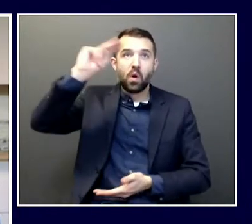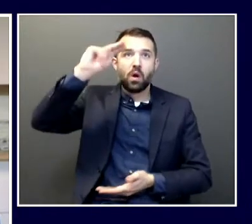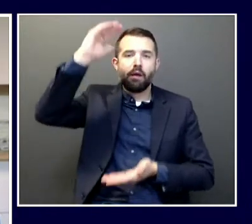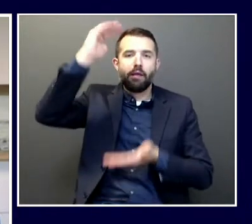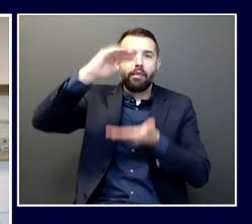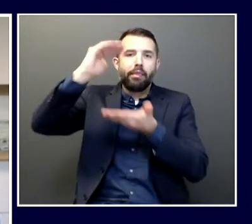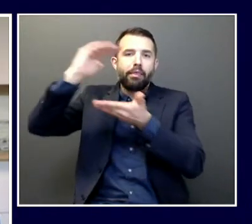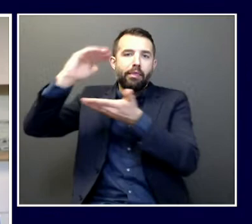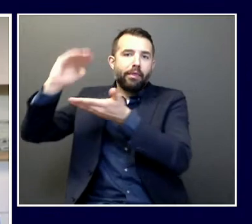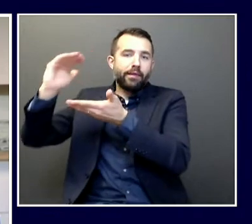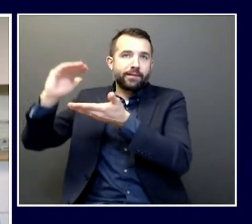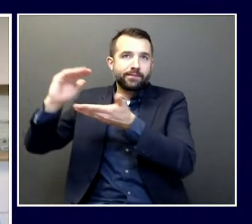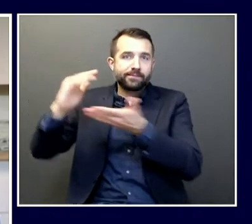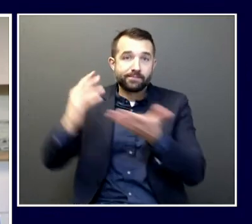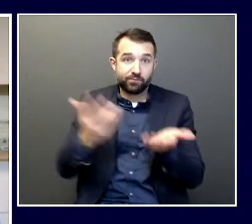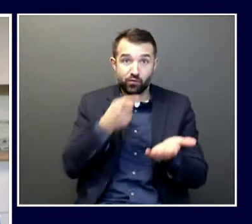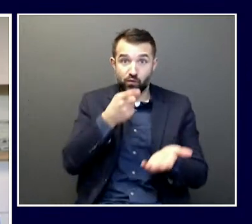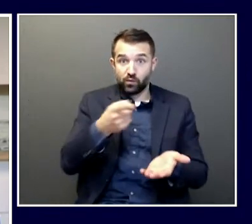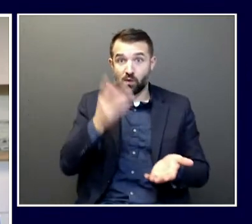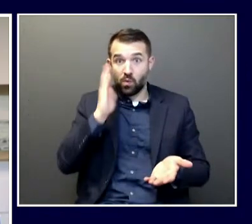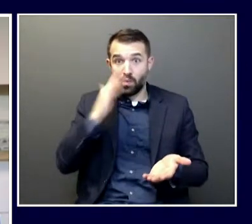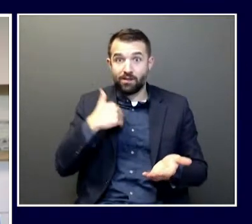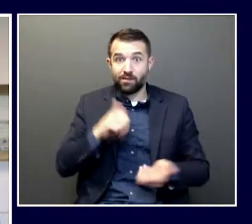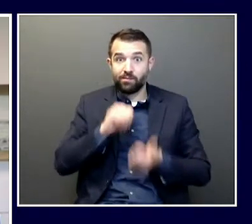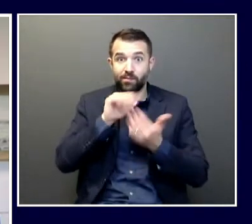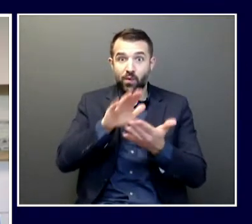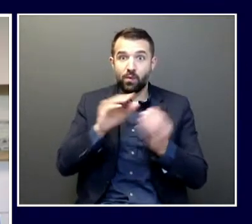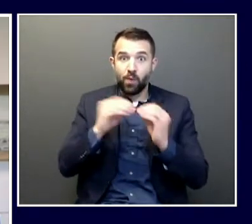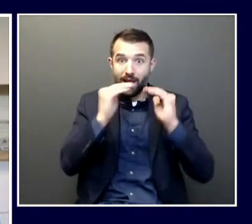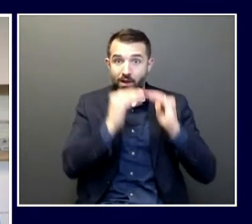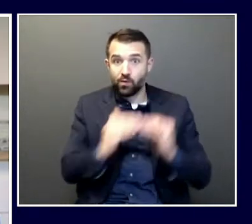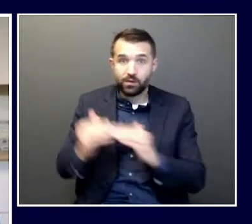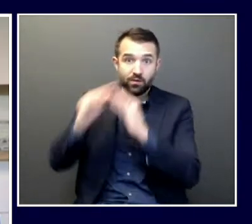vaccines are getting out to all the rural school districts